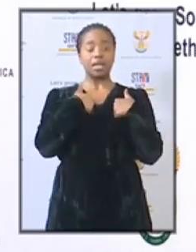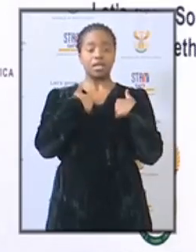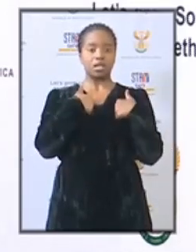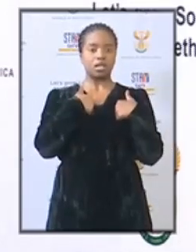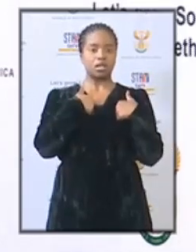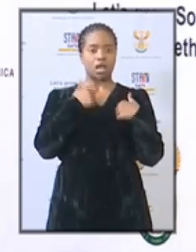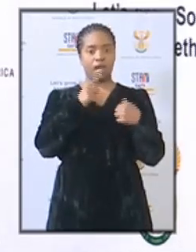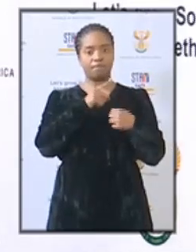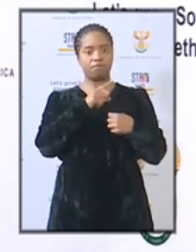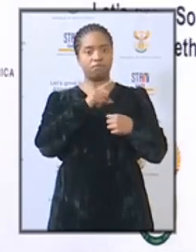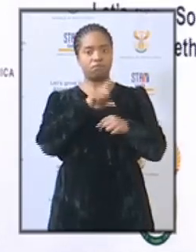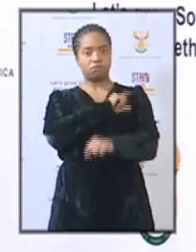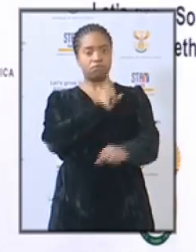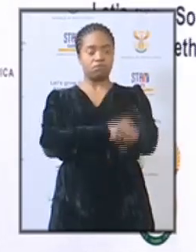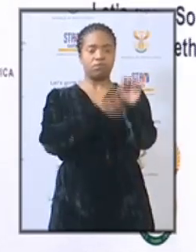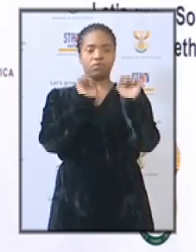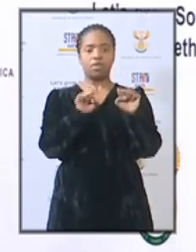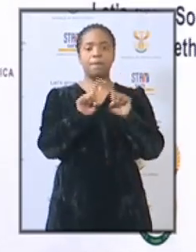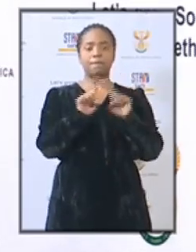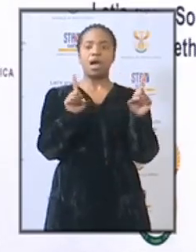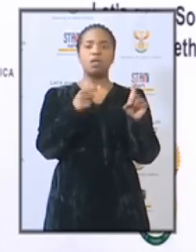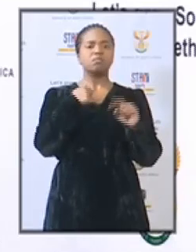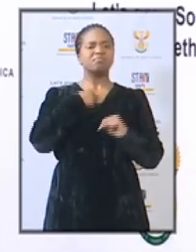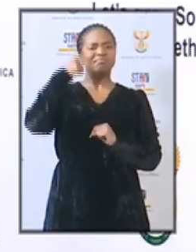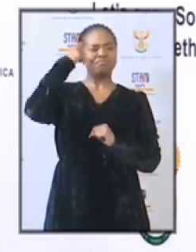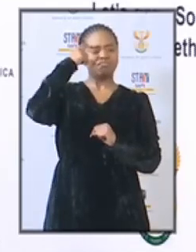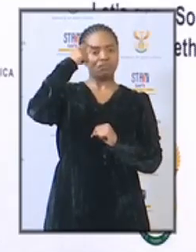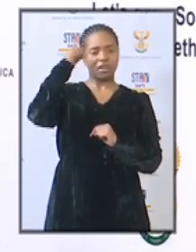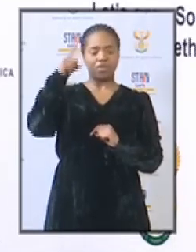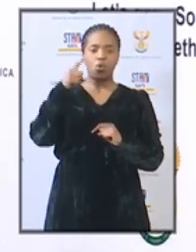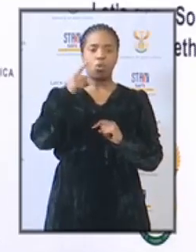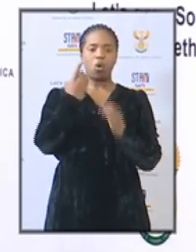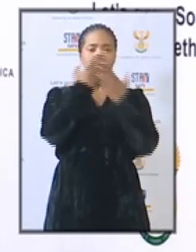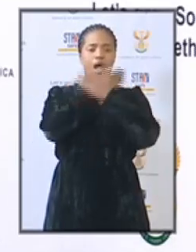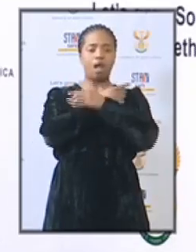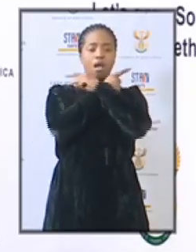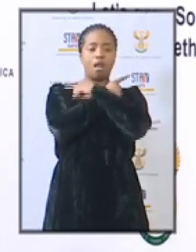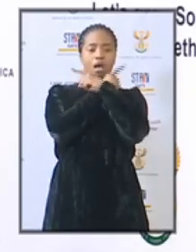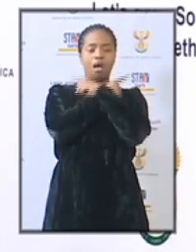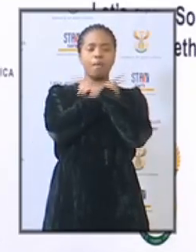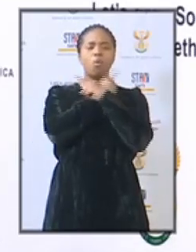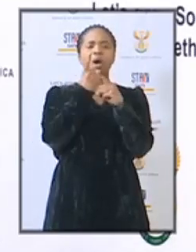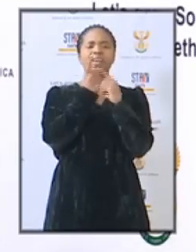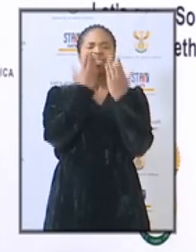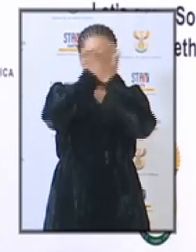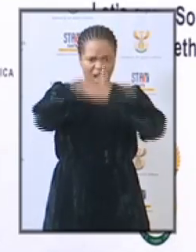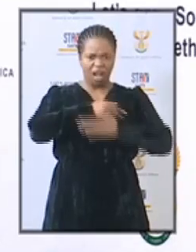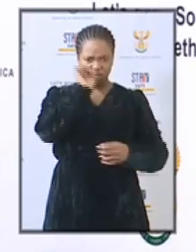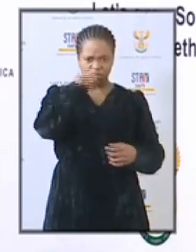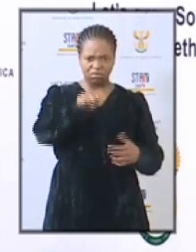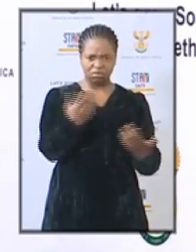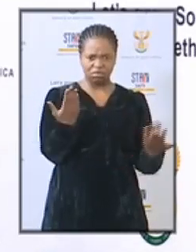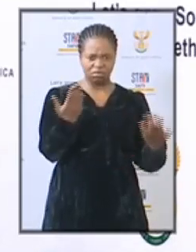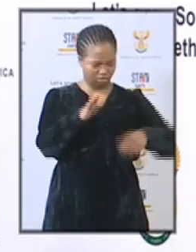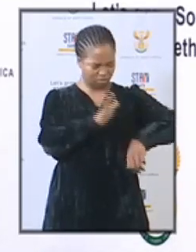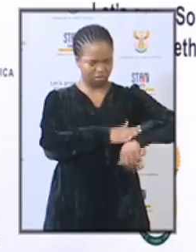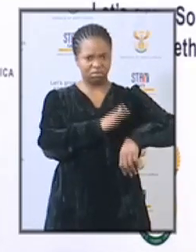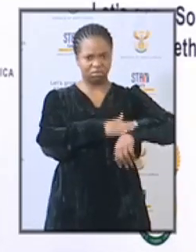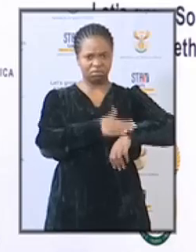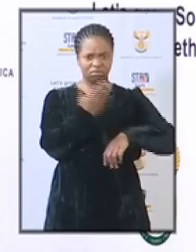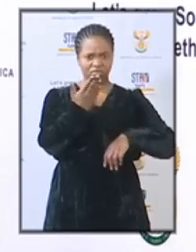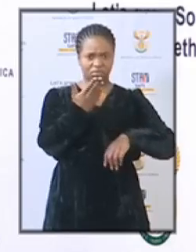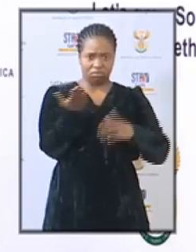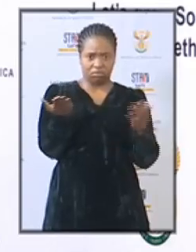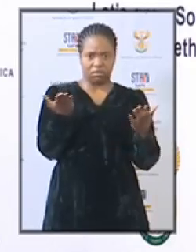authority over the nightclubs. But the logic in terms of the discussion, nightclub is something that is at night, isn't it? Maybe